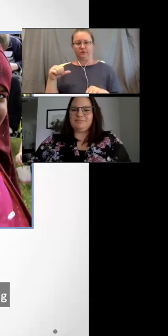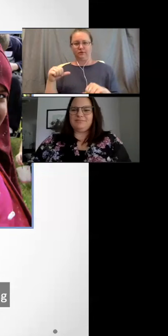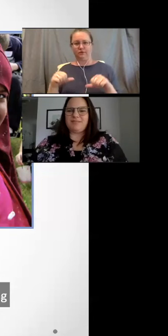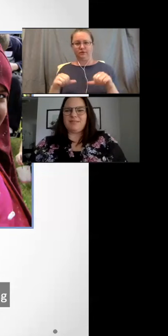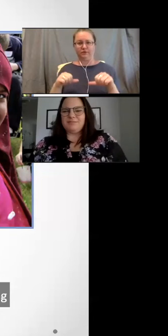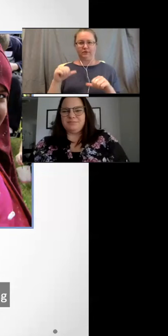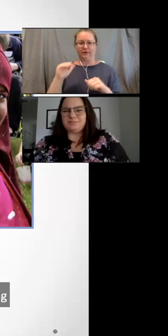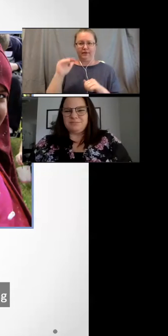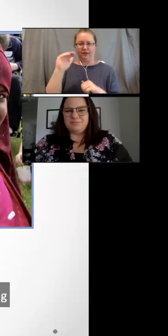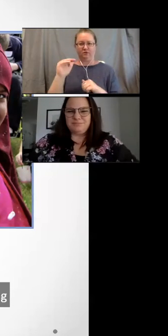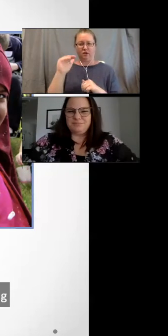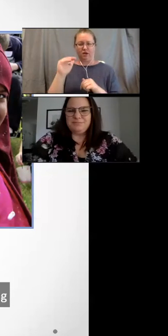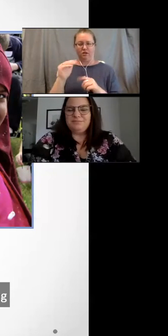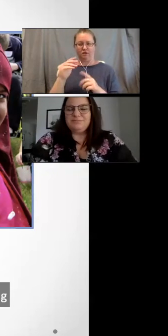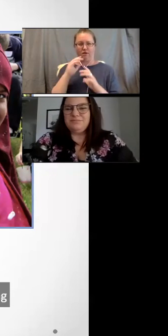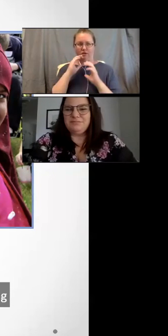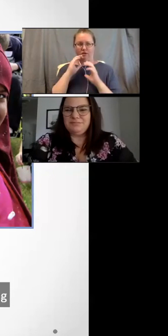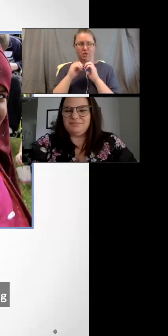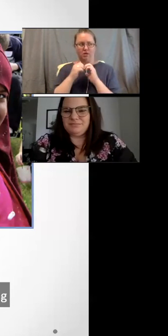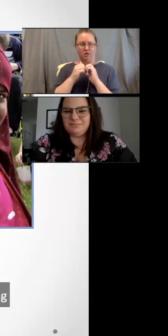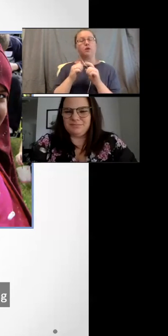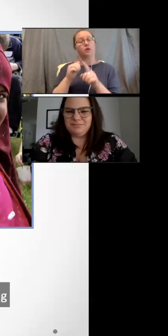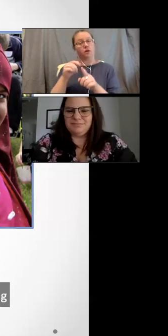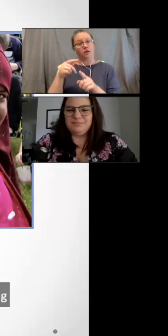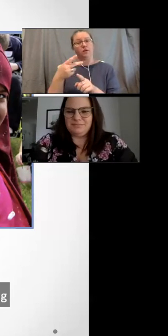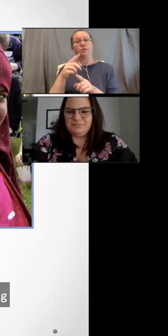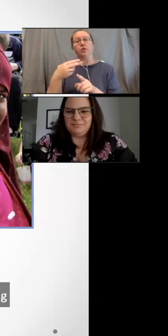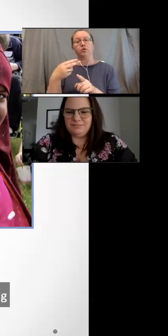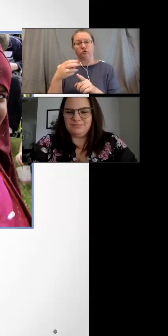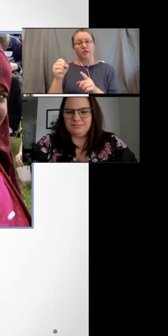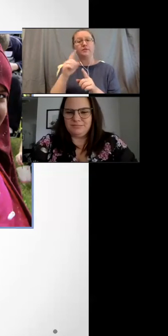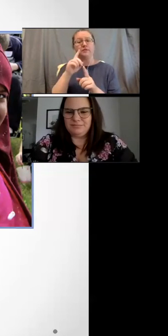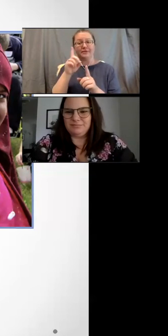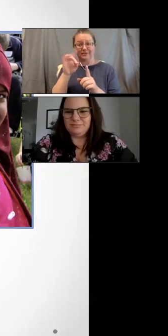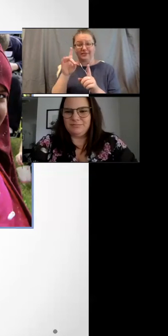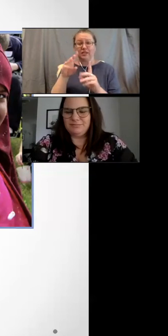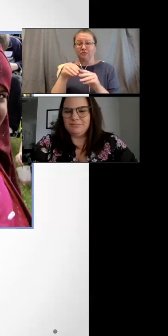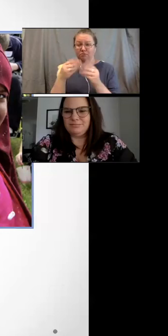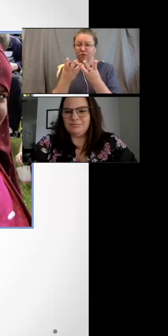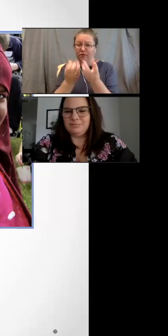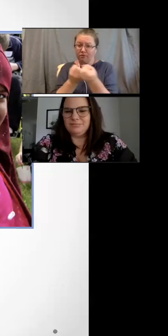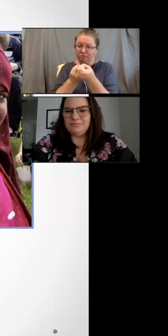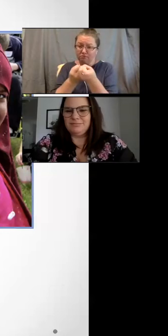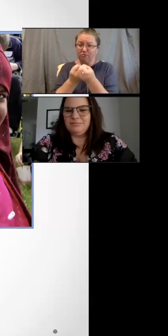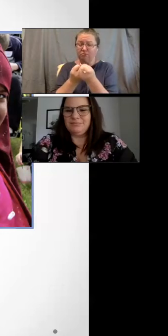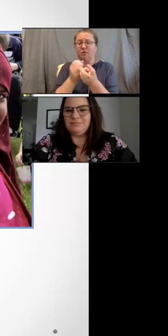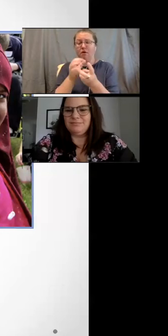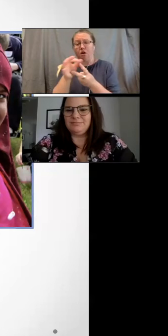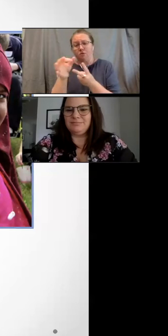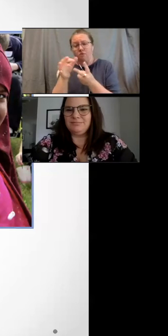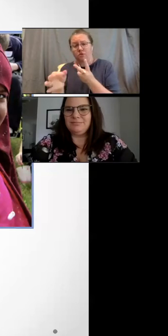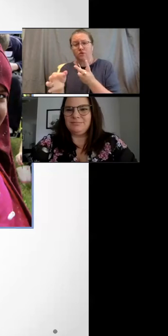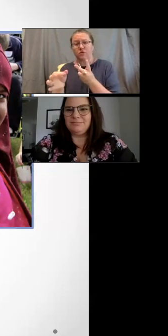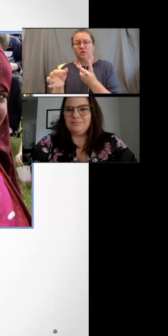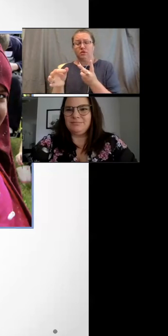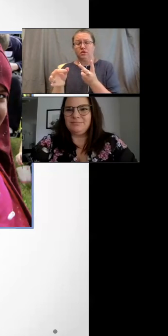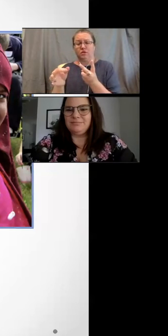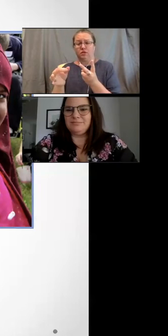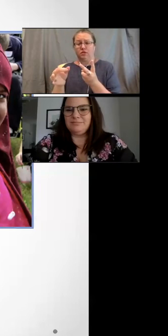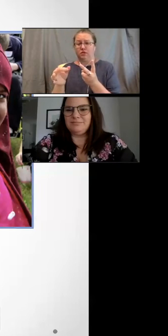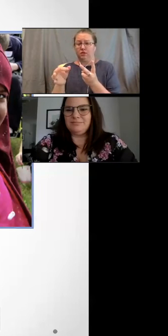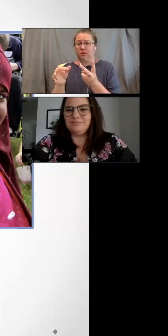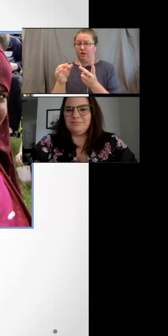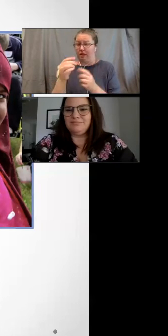communication. So they provided a lot of options for them to access, and I believe they